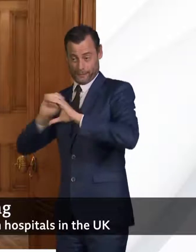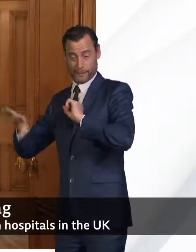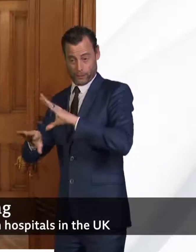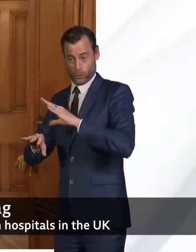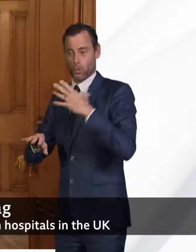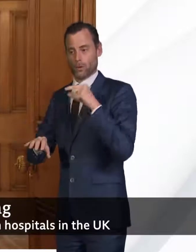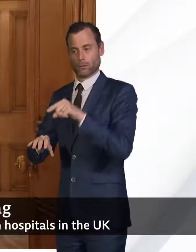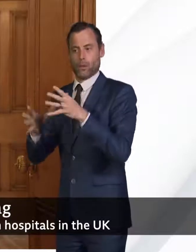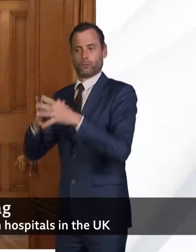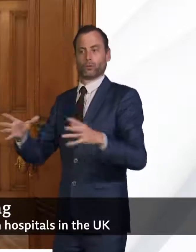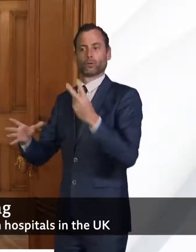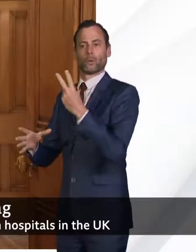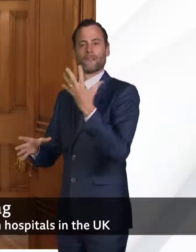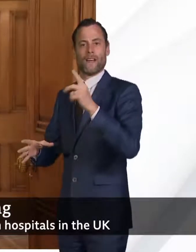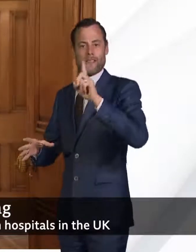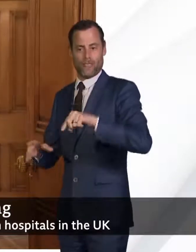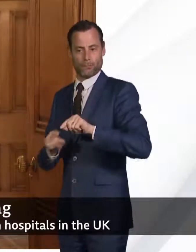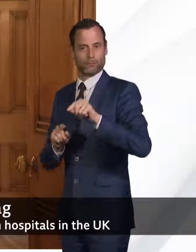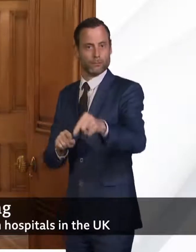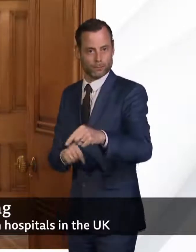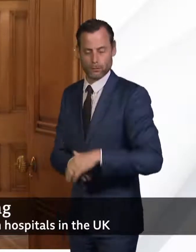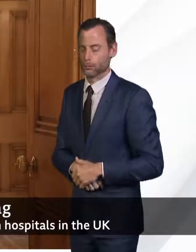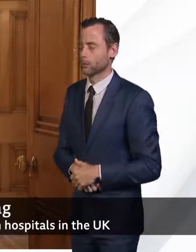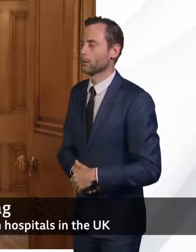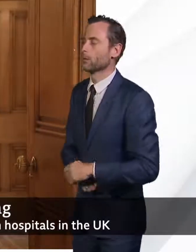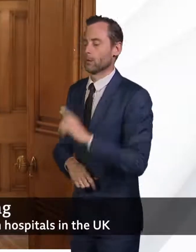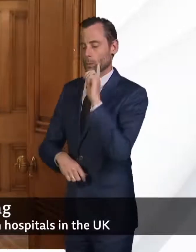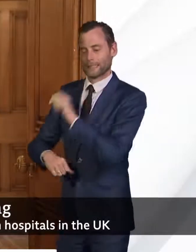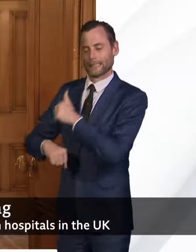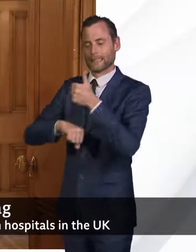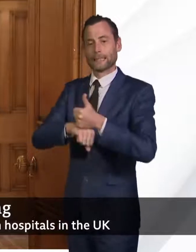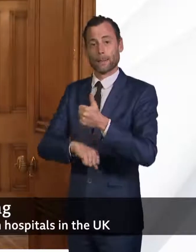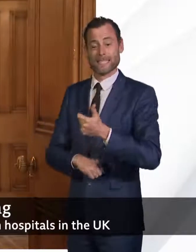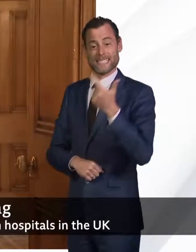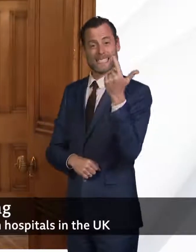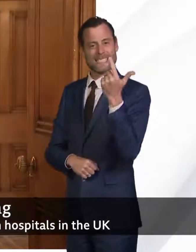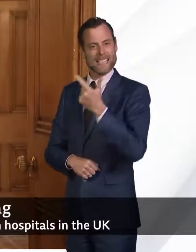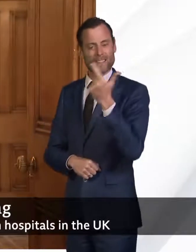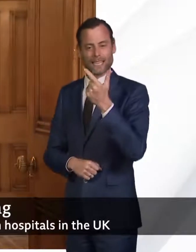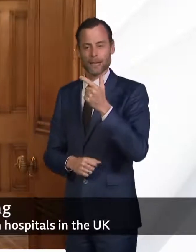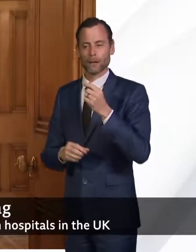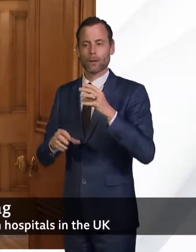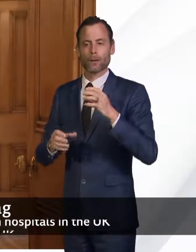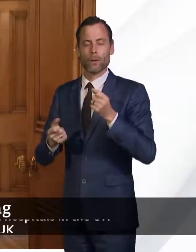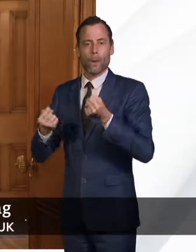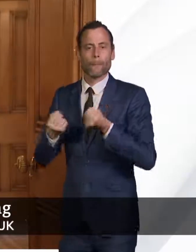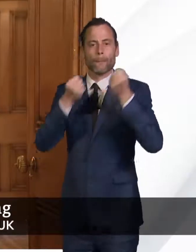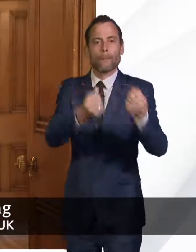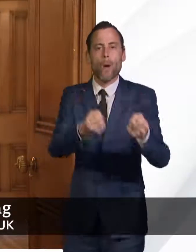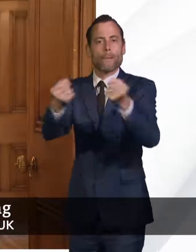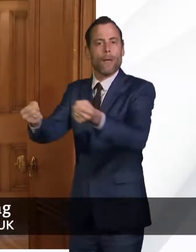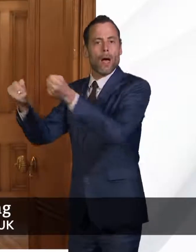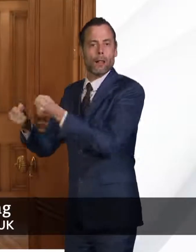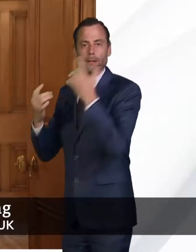the weekend, 17 mobile testing units manned by the Army were operational. By the end of the week, we plan to have